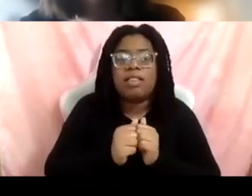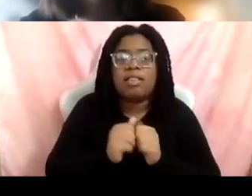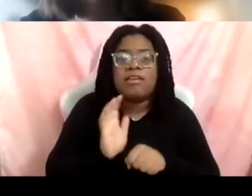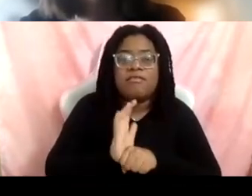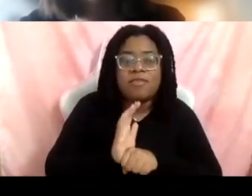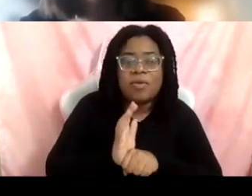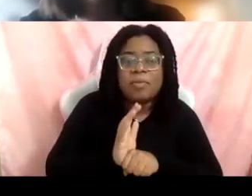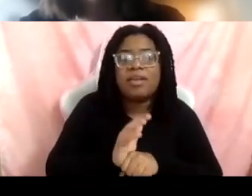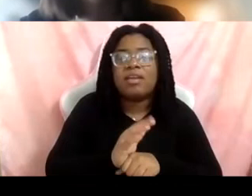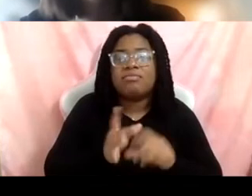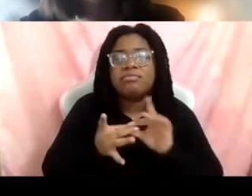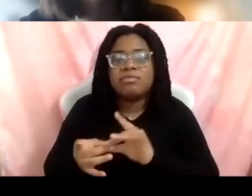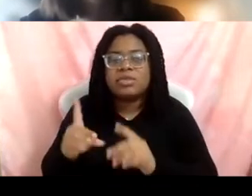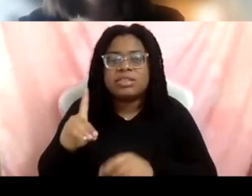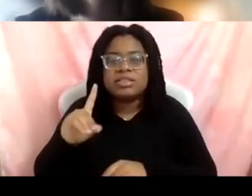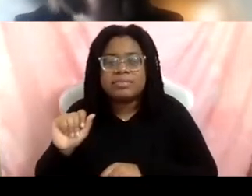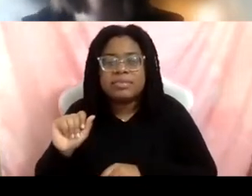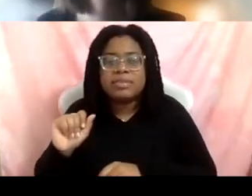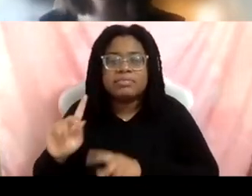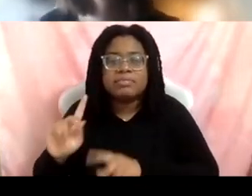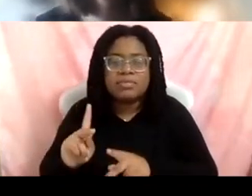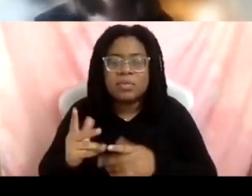that means, right? And so I think that